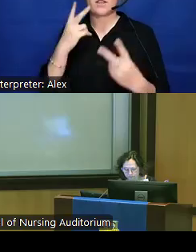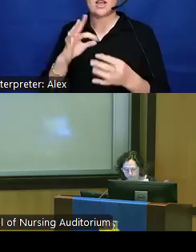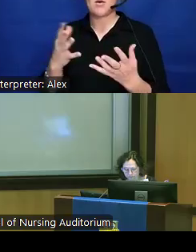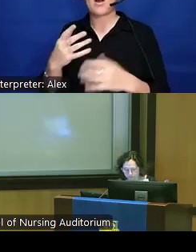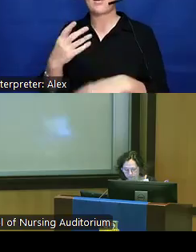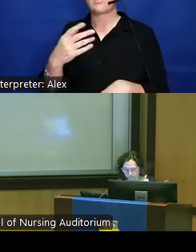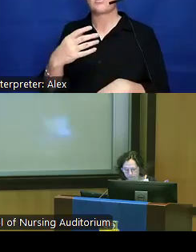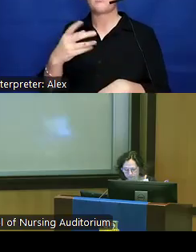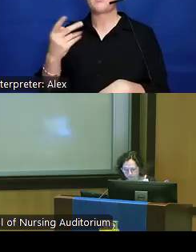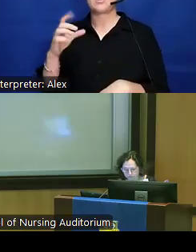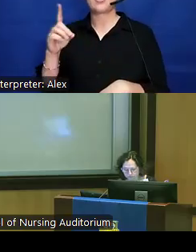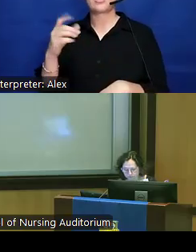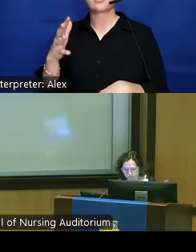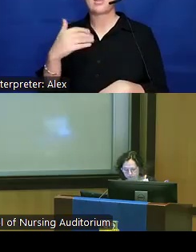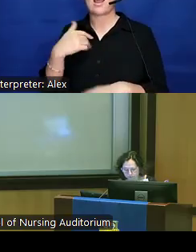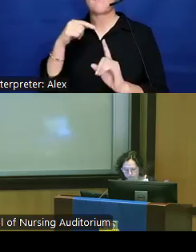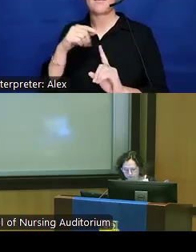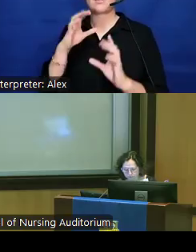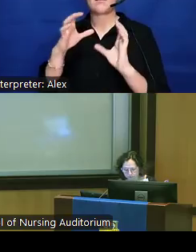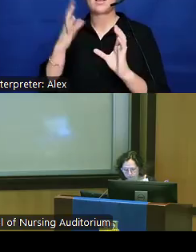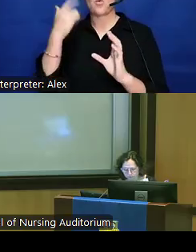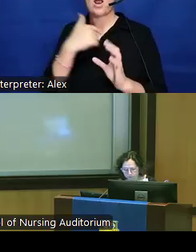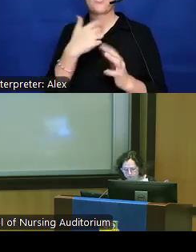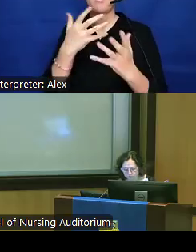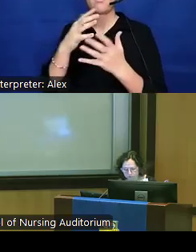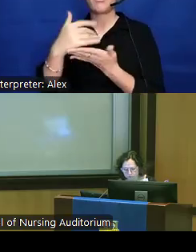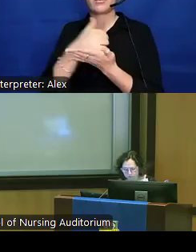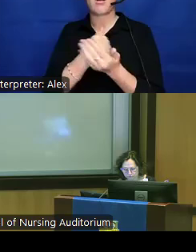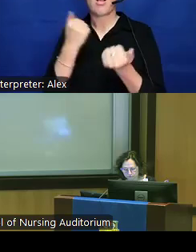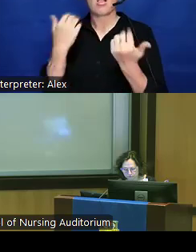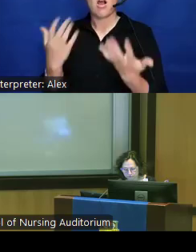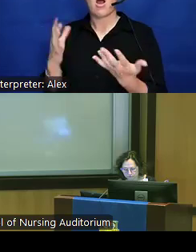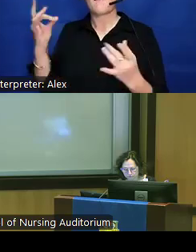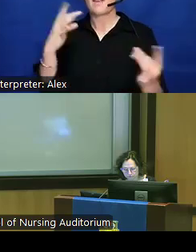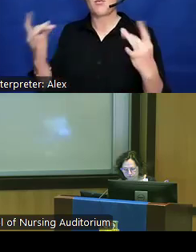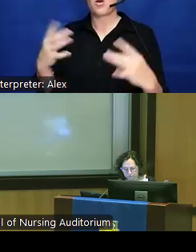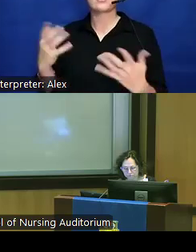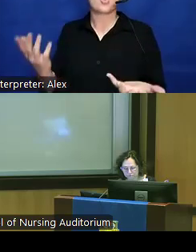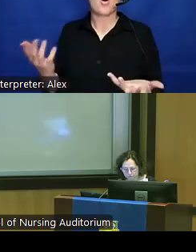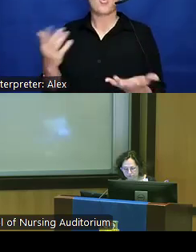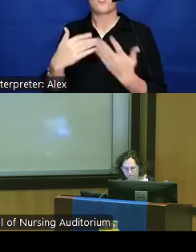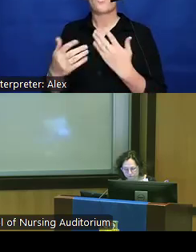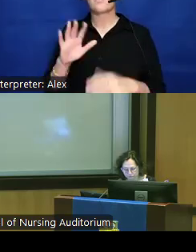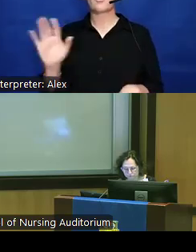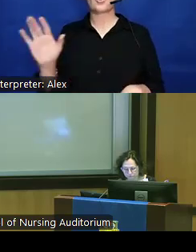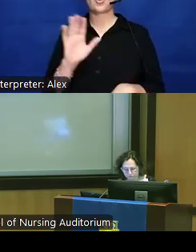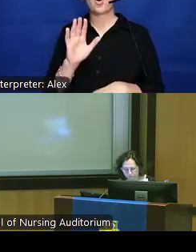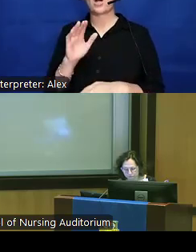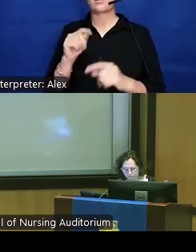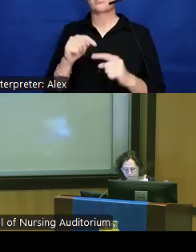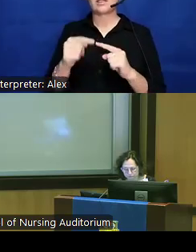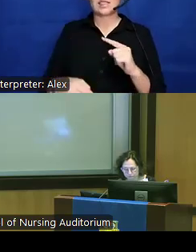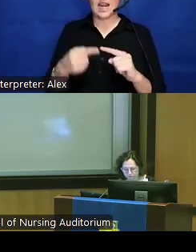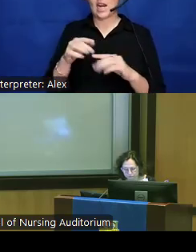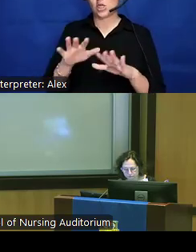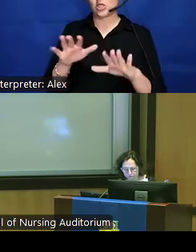this conversation because we had so much input. And so I just think that at whatever stage you're in, making sure